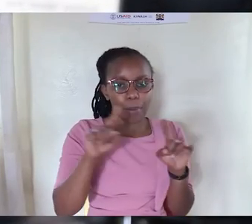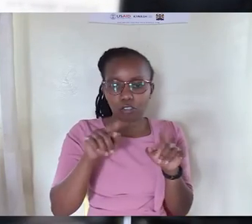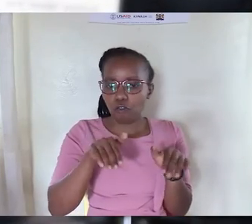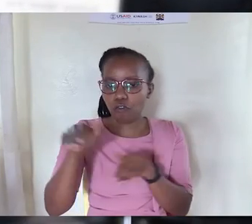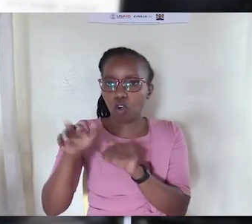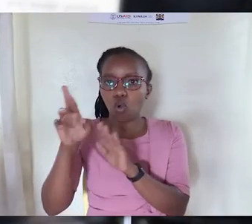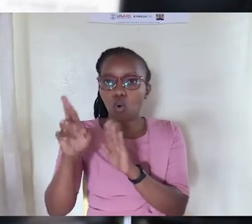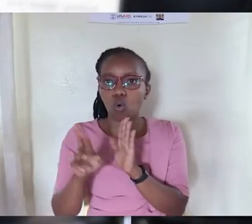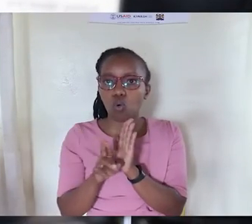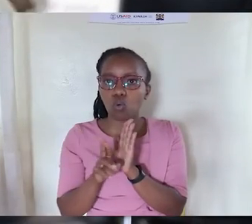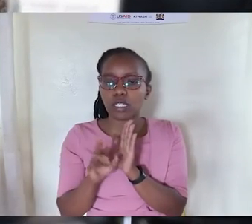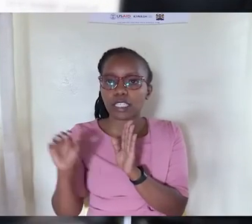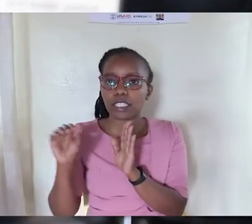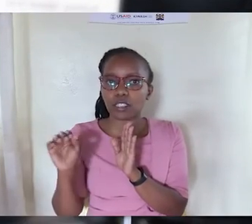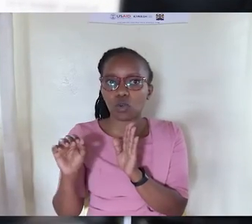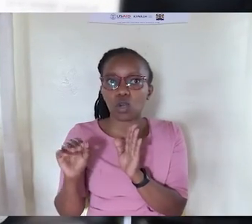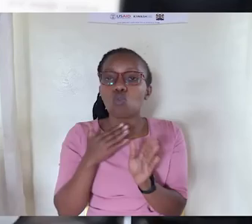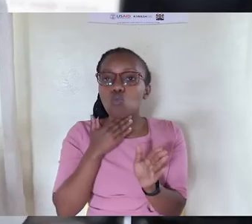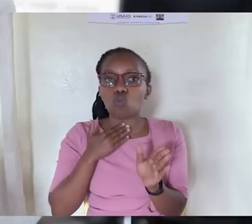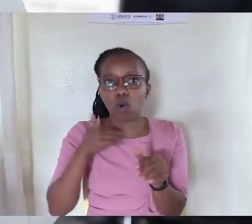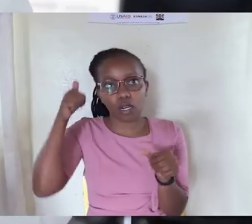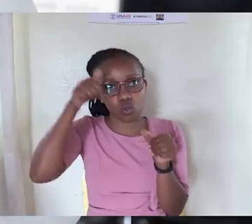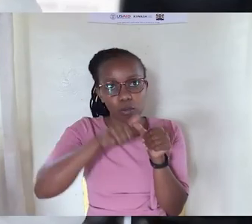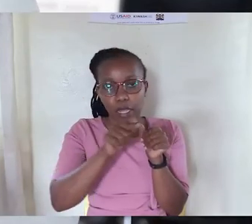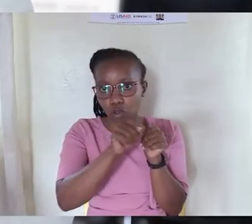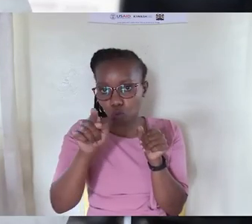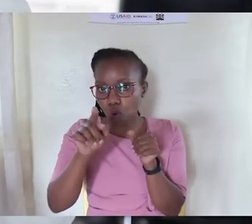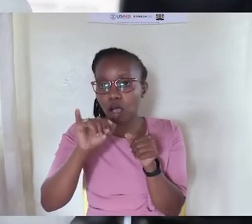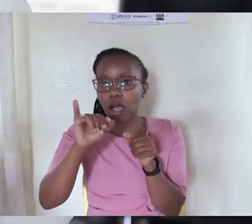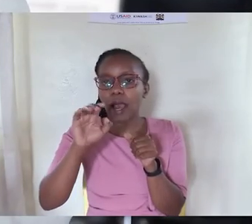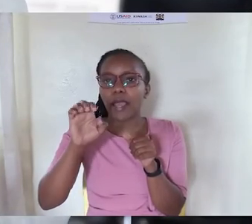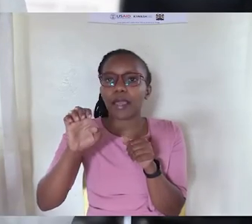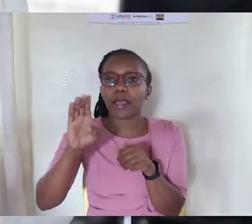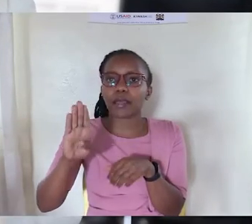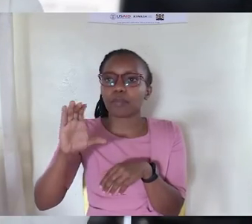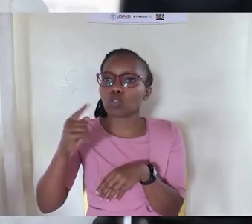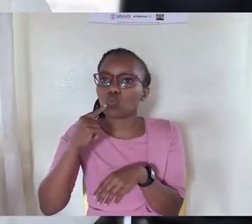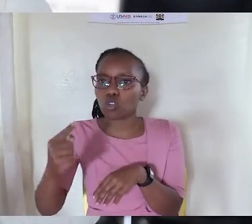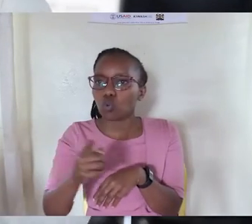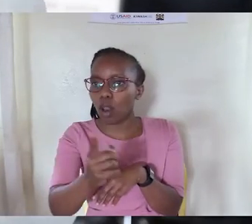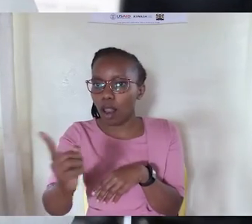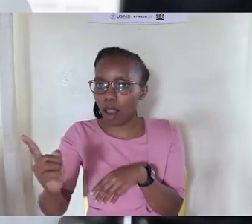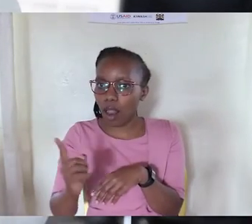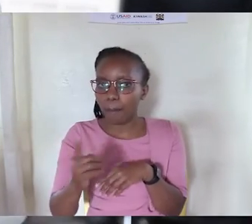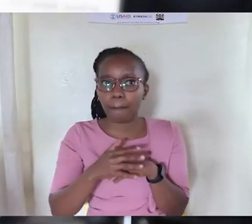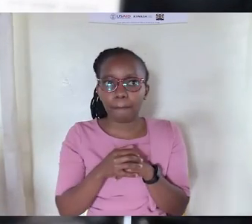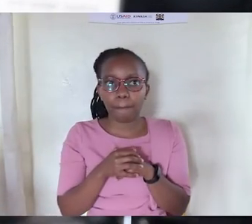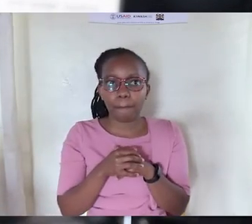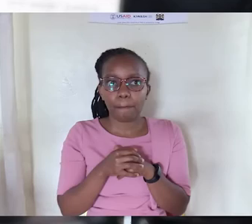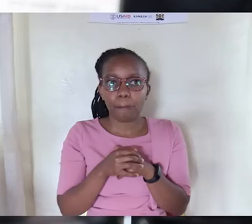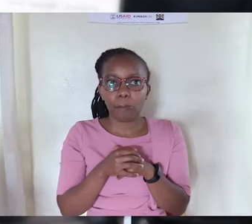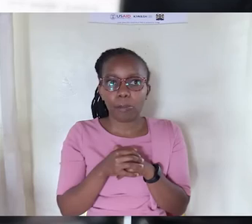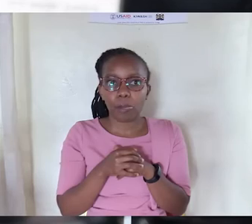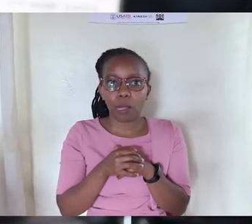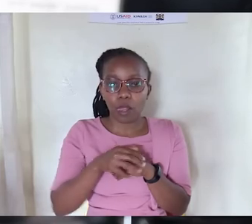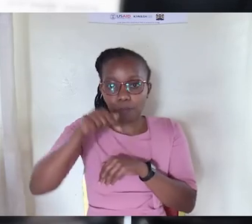complied. And I'll want to remind you that as IEBC, we stood up and told them that, look here, in